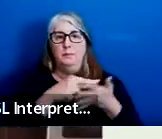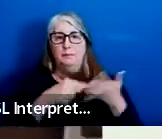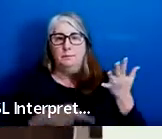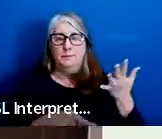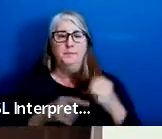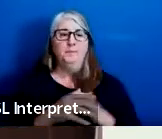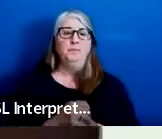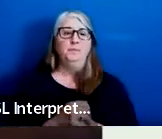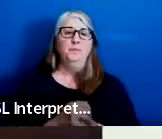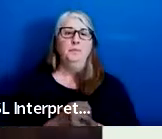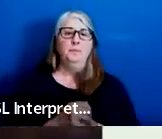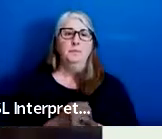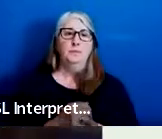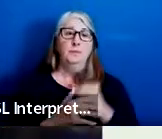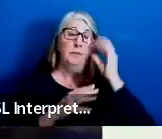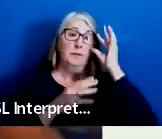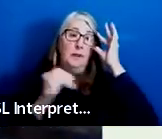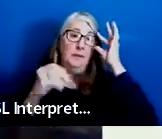Compost program.